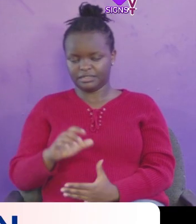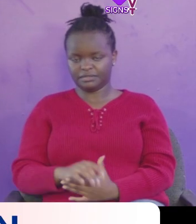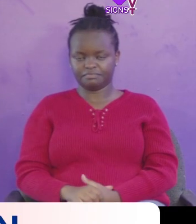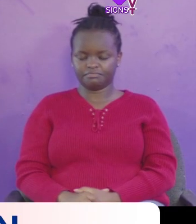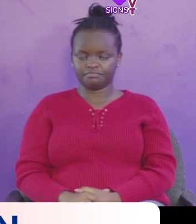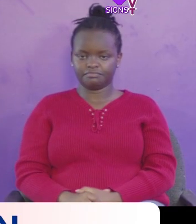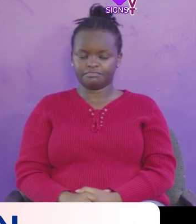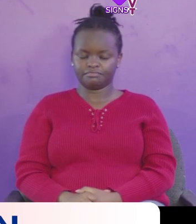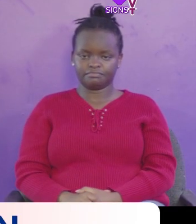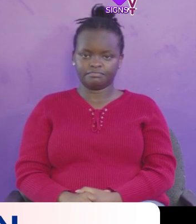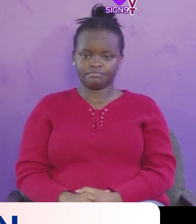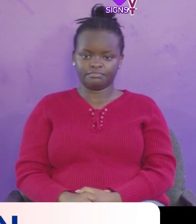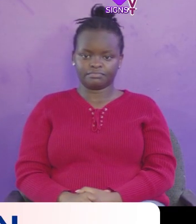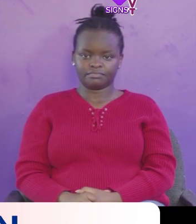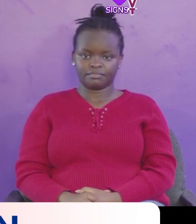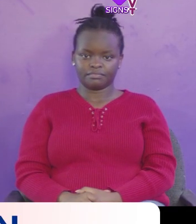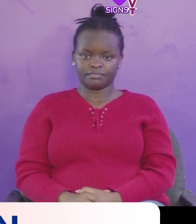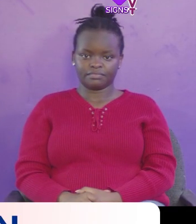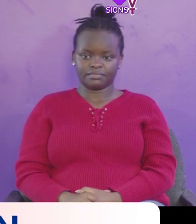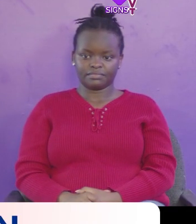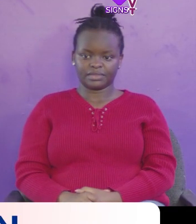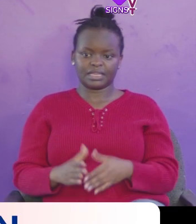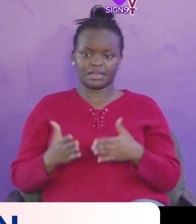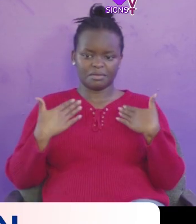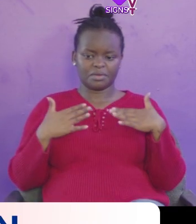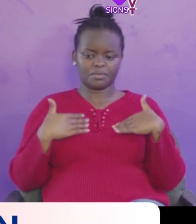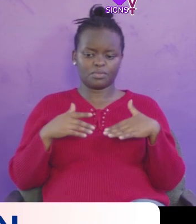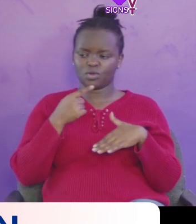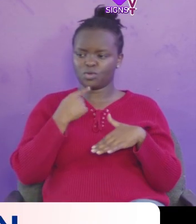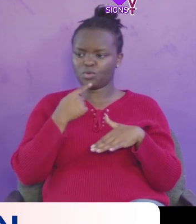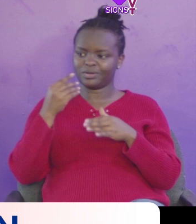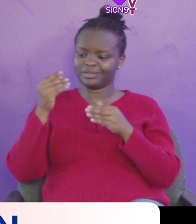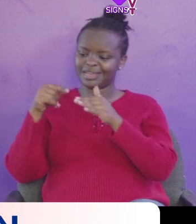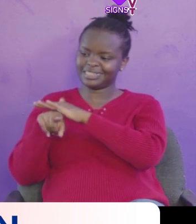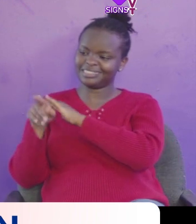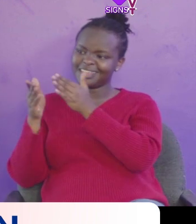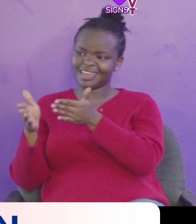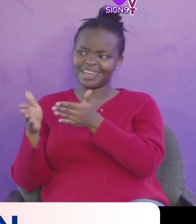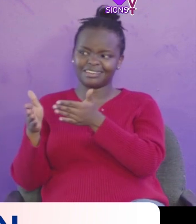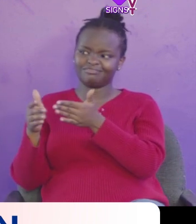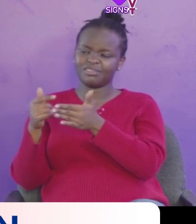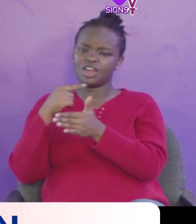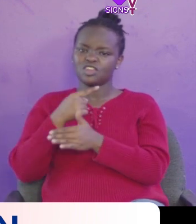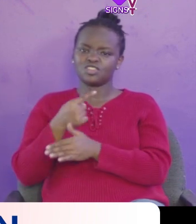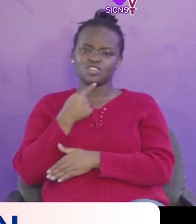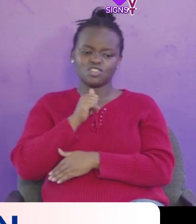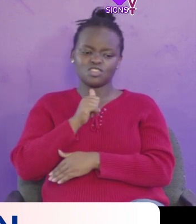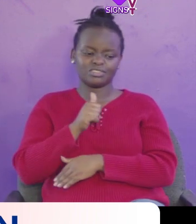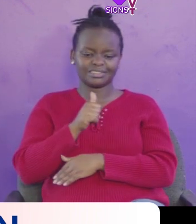the down of the down. They're not deserving cases.